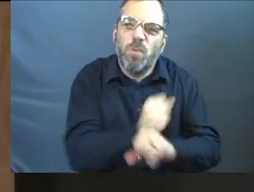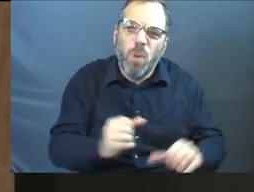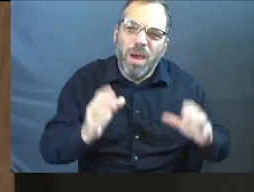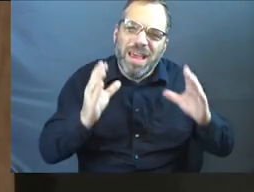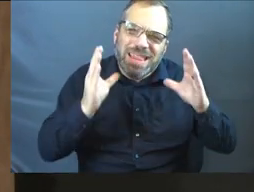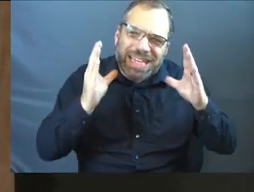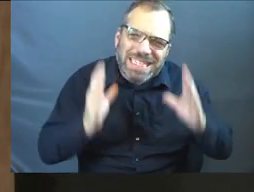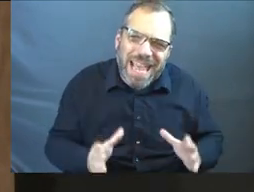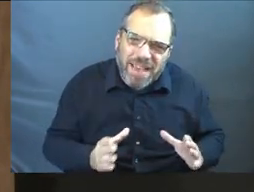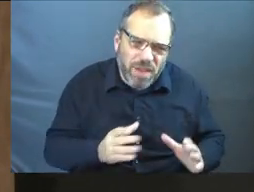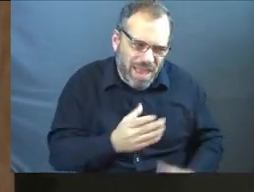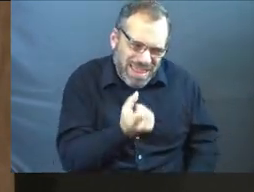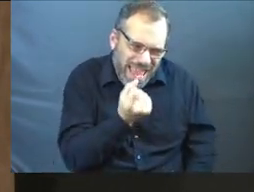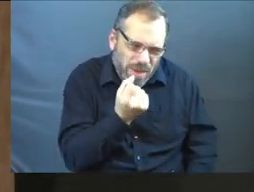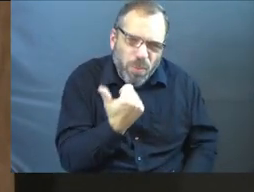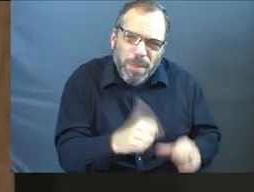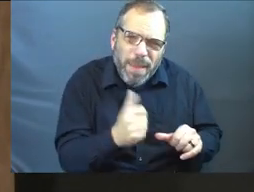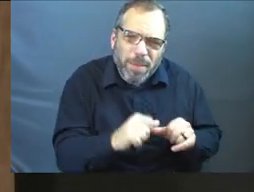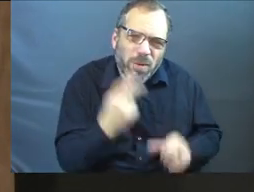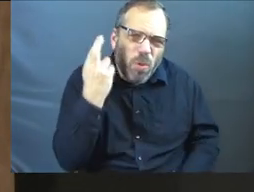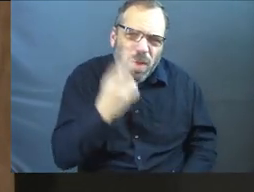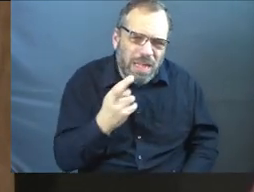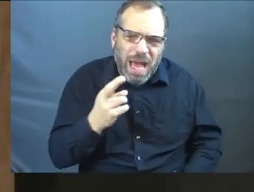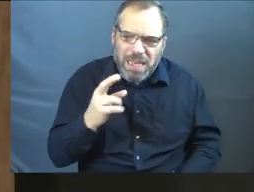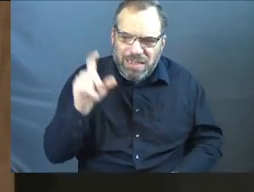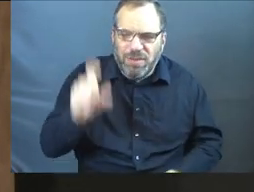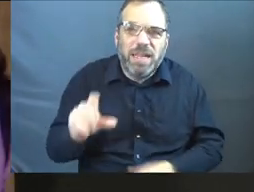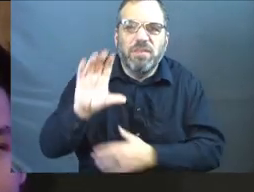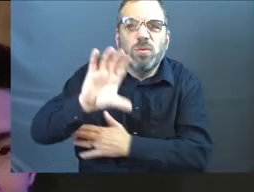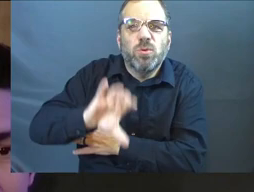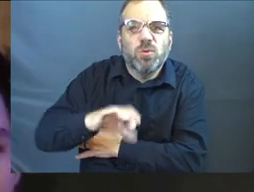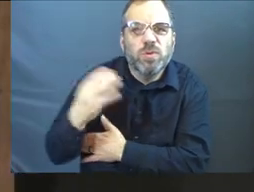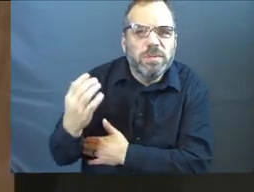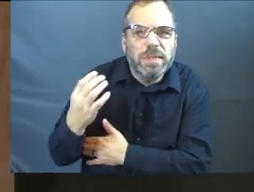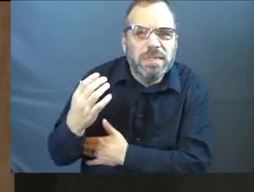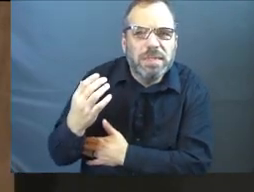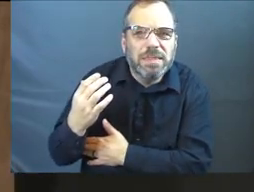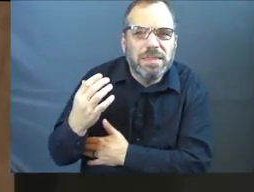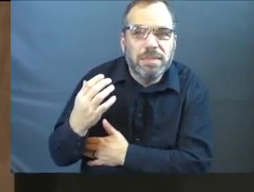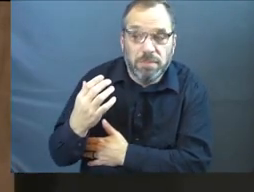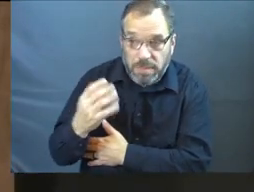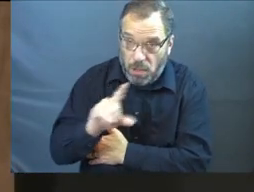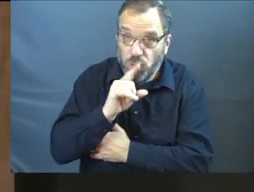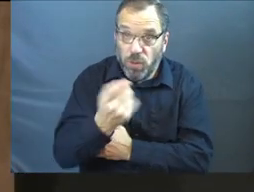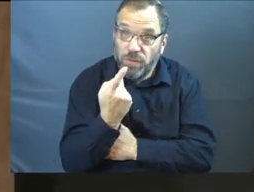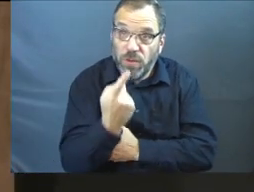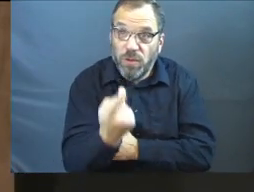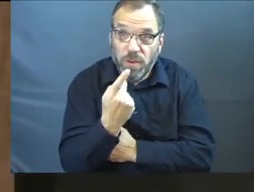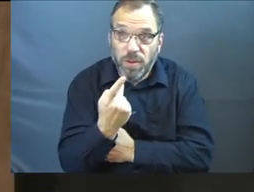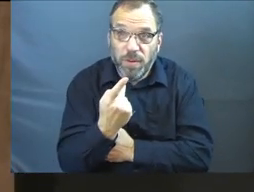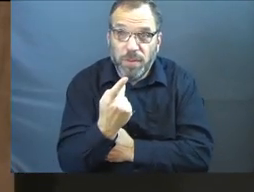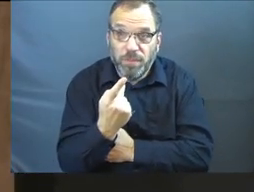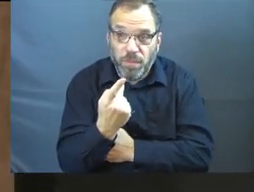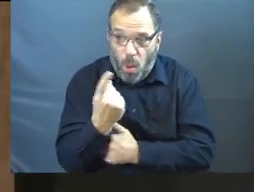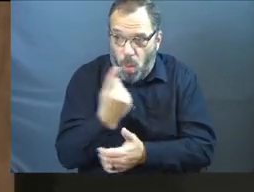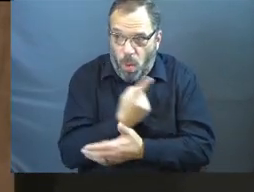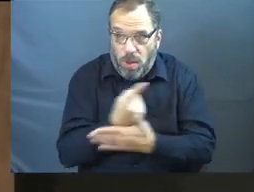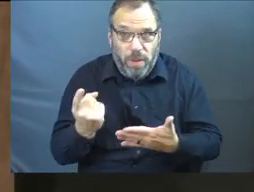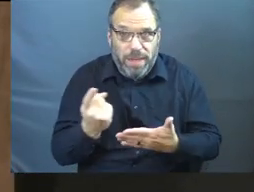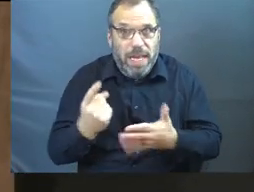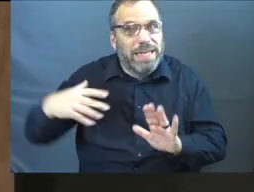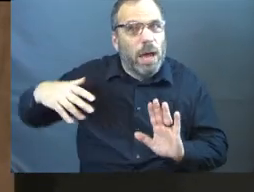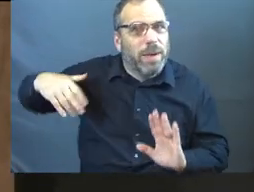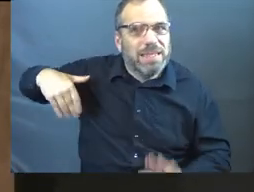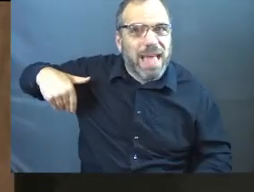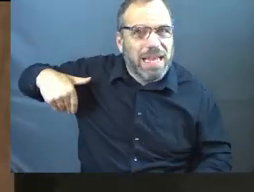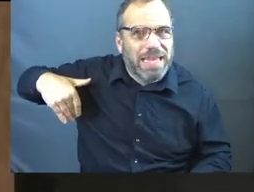Savior. They've realized and remembered their need for Christmas. That's true for us. We've got one more week, and it's not too